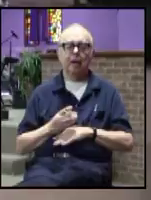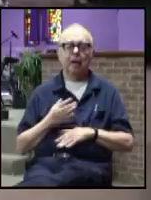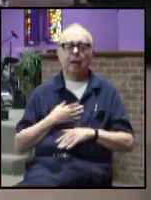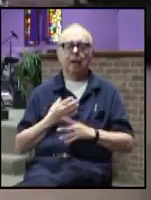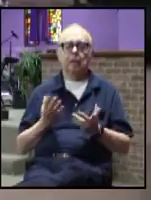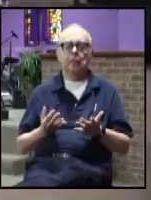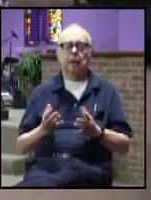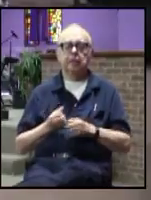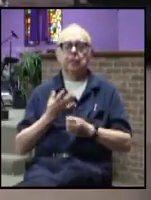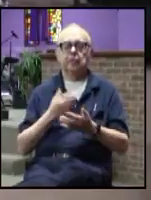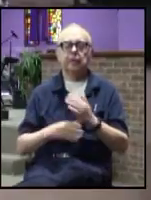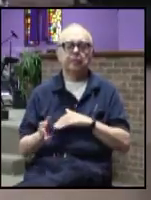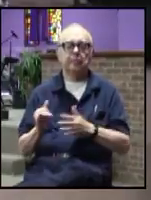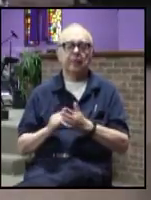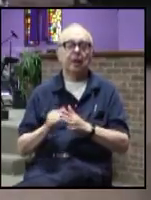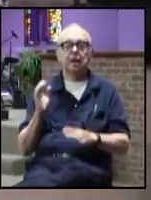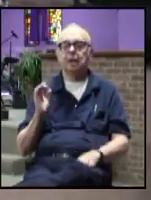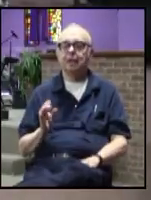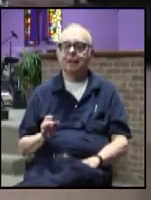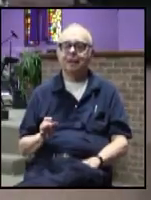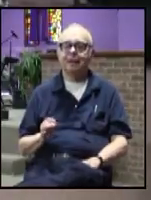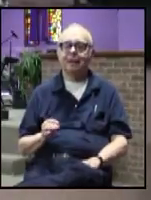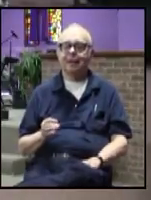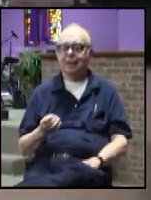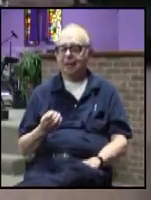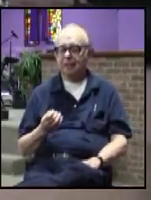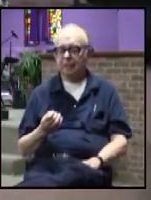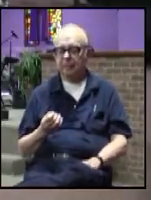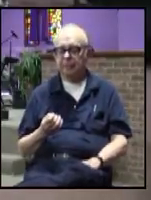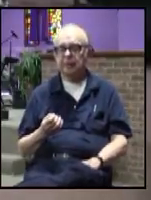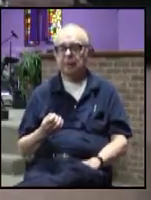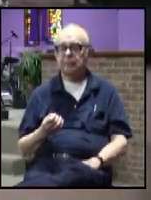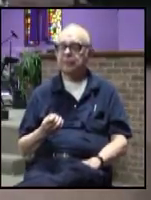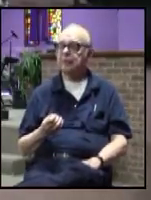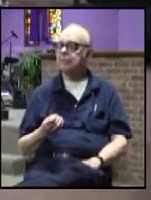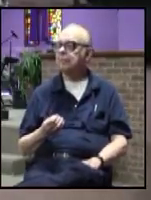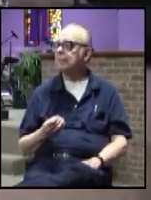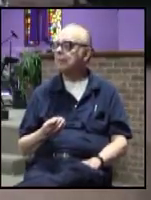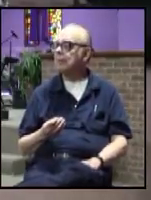to wait to go get something that I need. Okay?